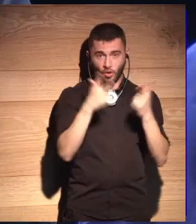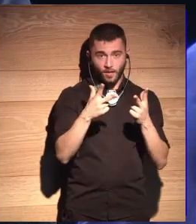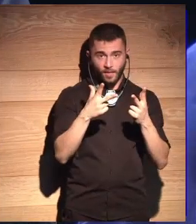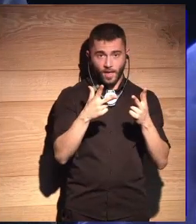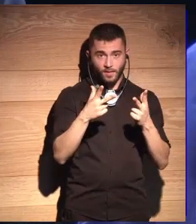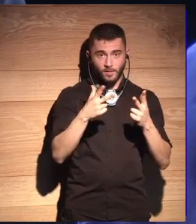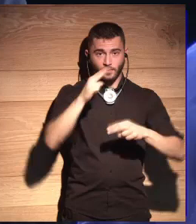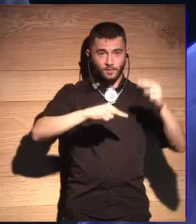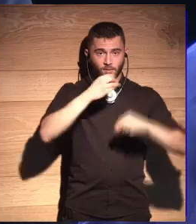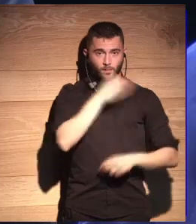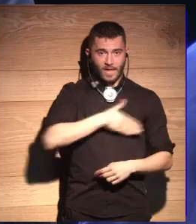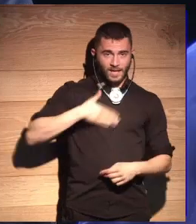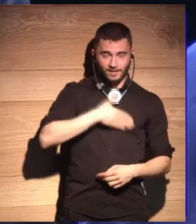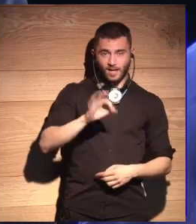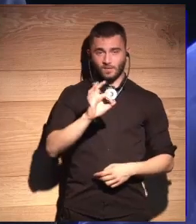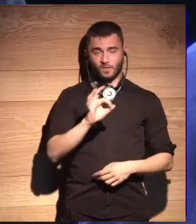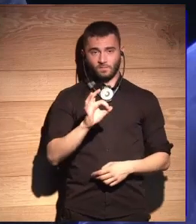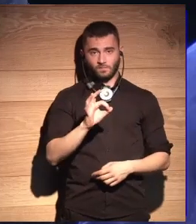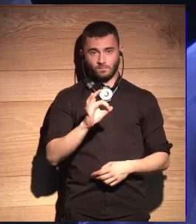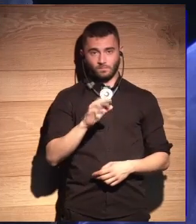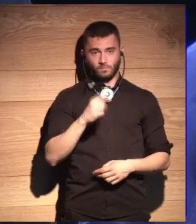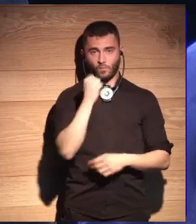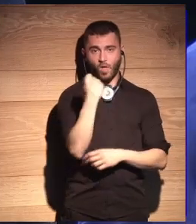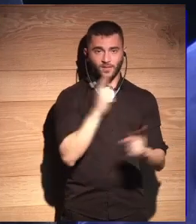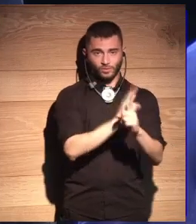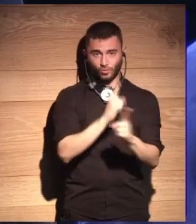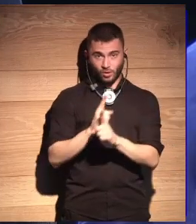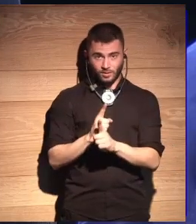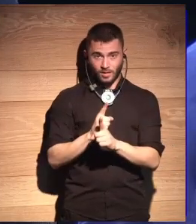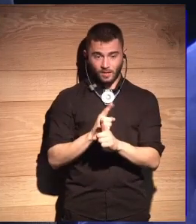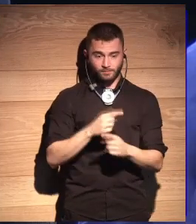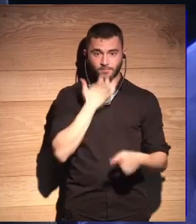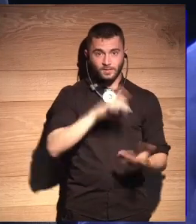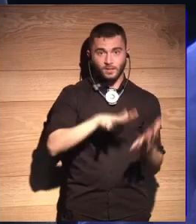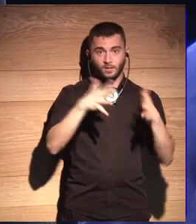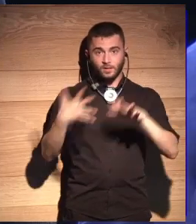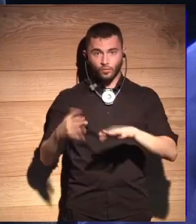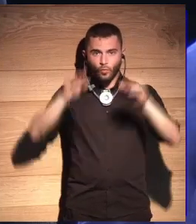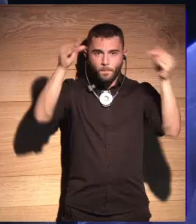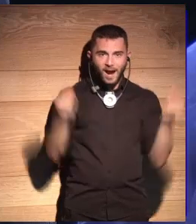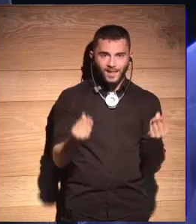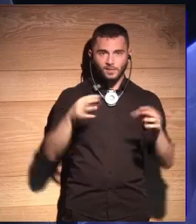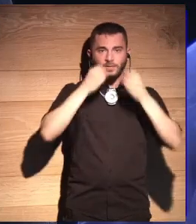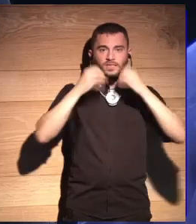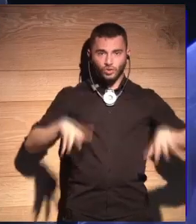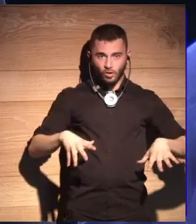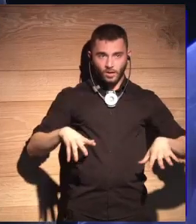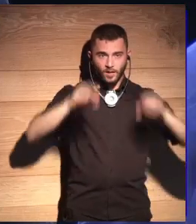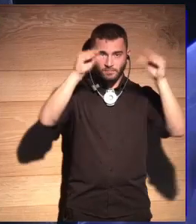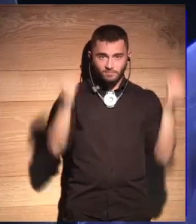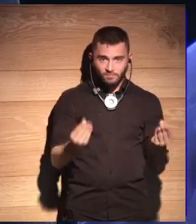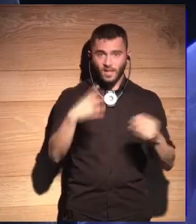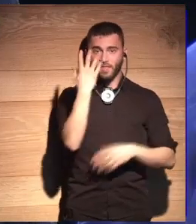So, and if we have created a certain well-being and checks and balances, so to speak, if we